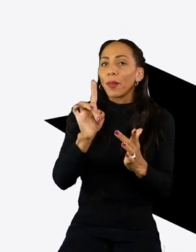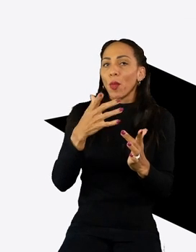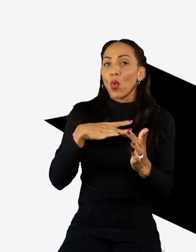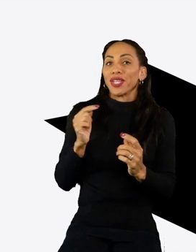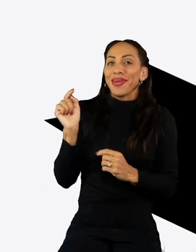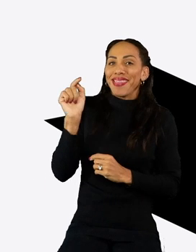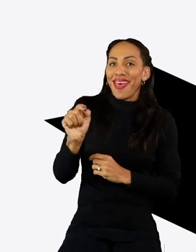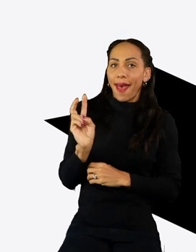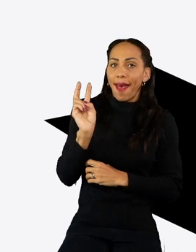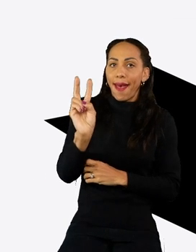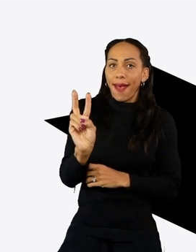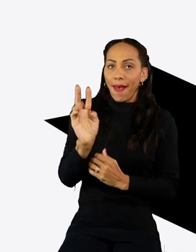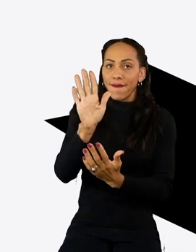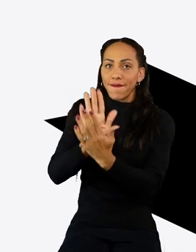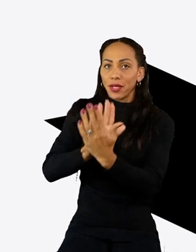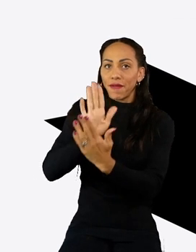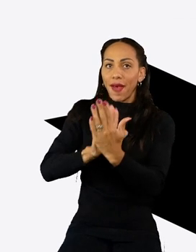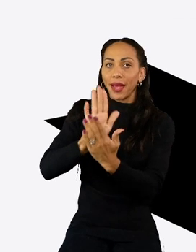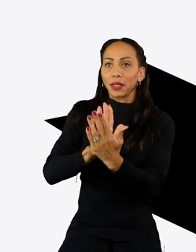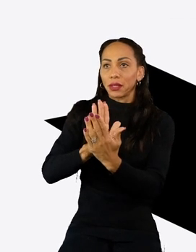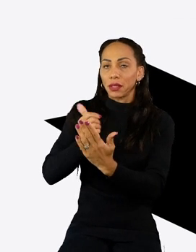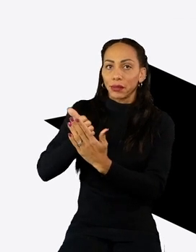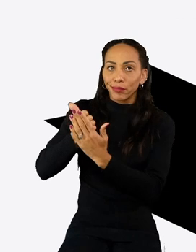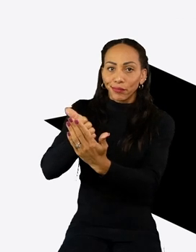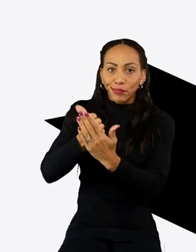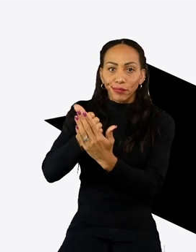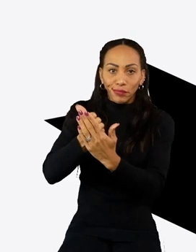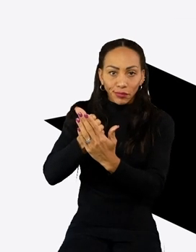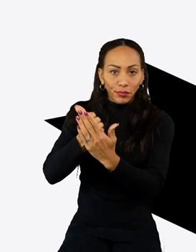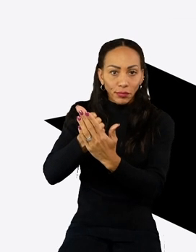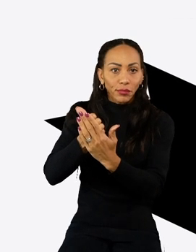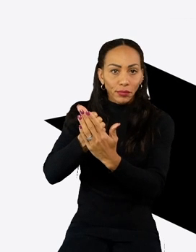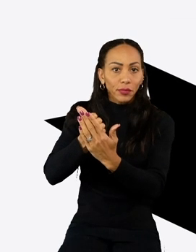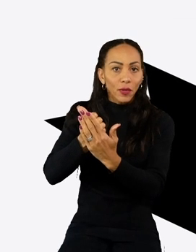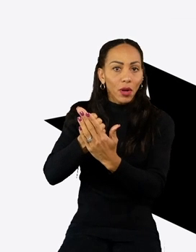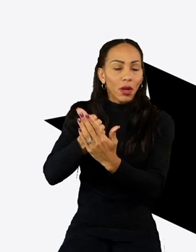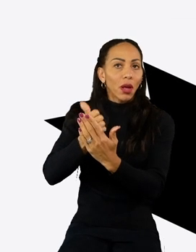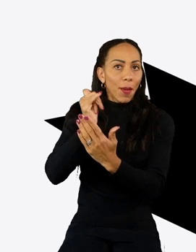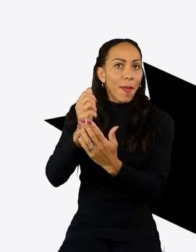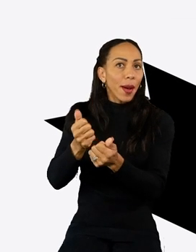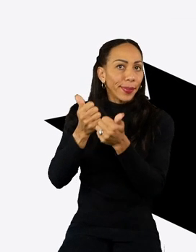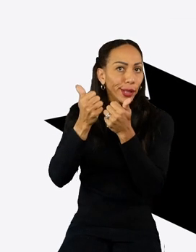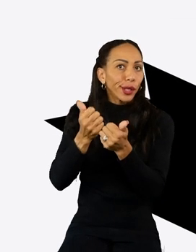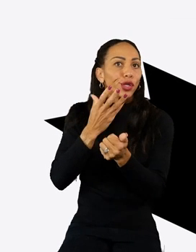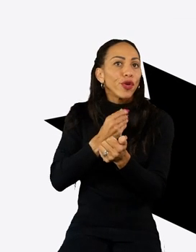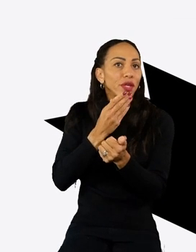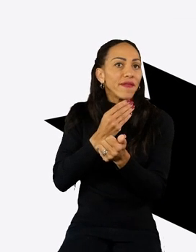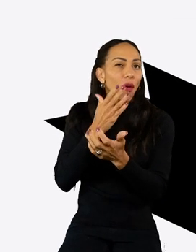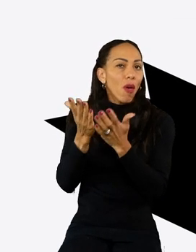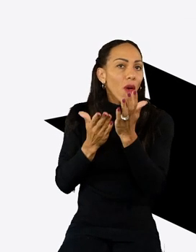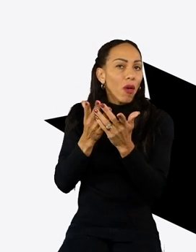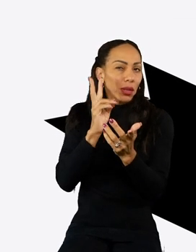it, some tutorials. There's a lot online that can help you, but to be there in person at